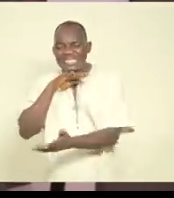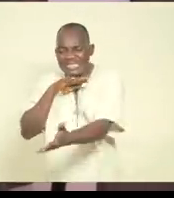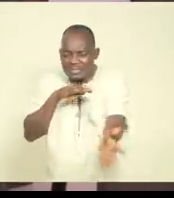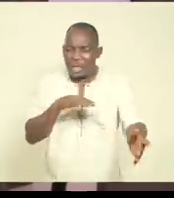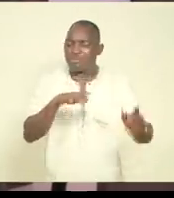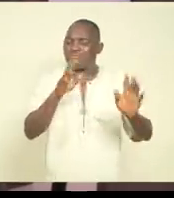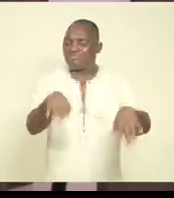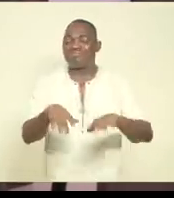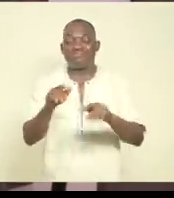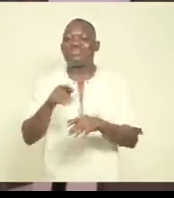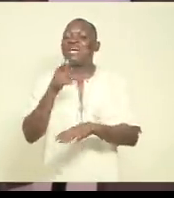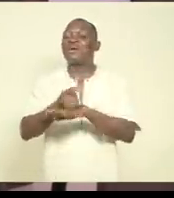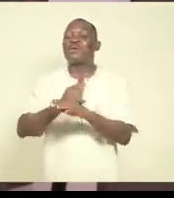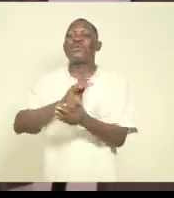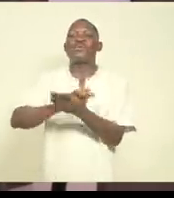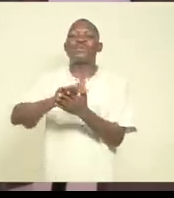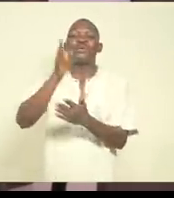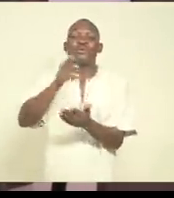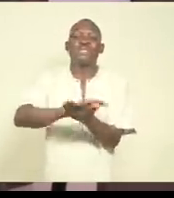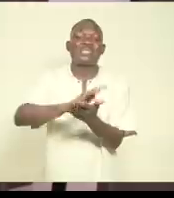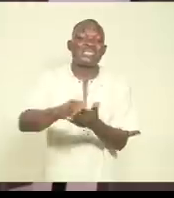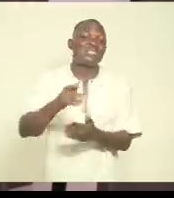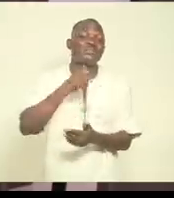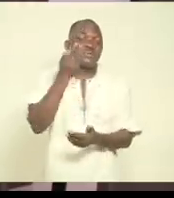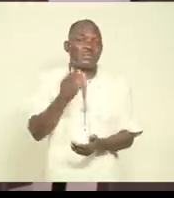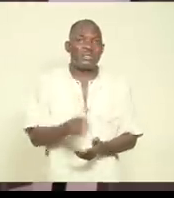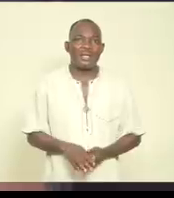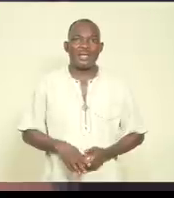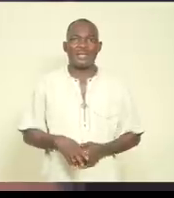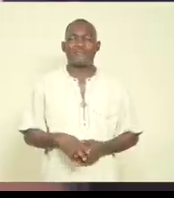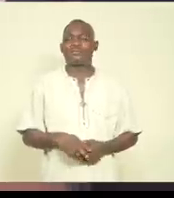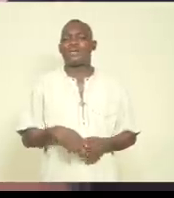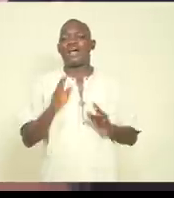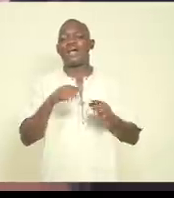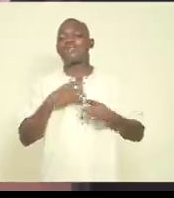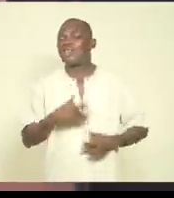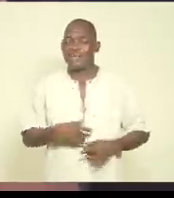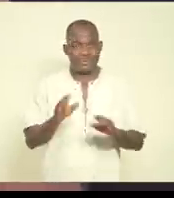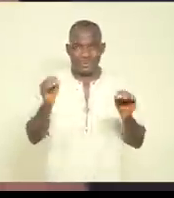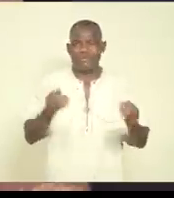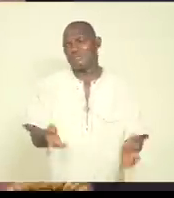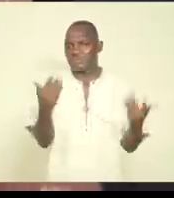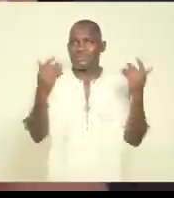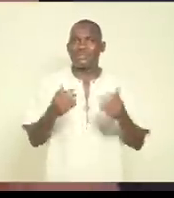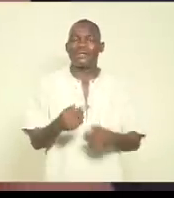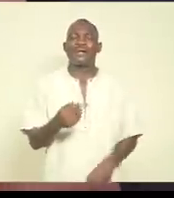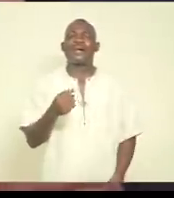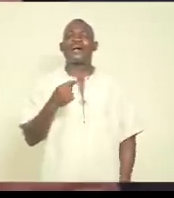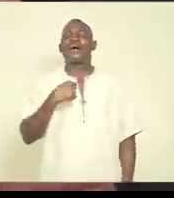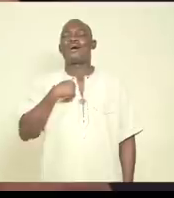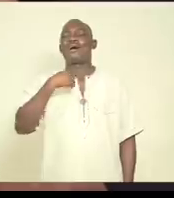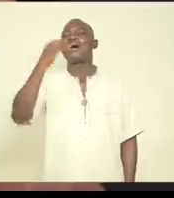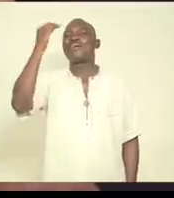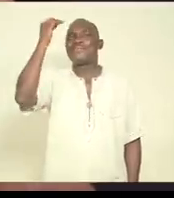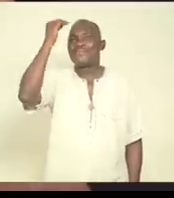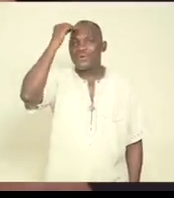It will be cleaned up. Why don't you have a cleaner here? Losing up. I know. Look at this.